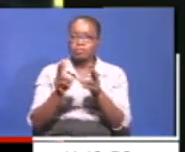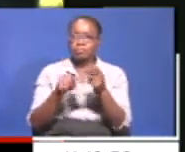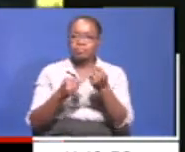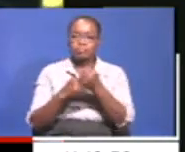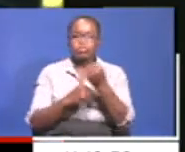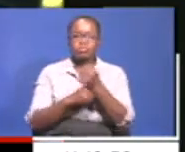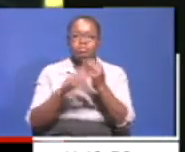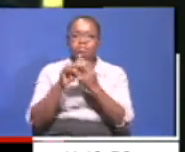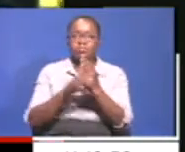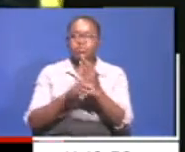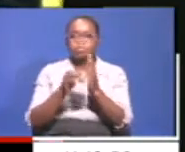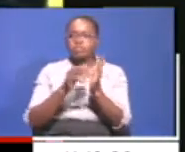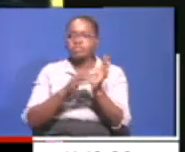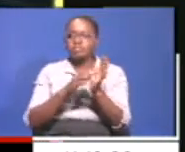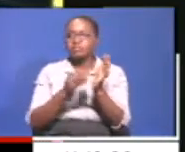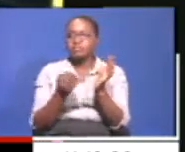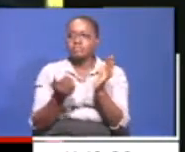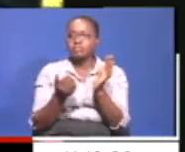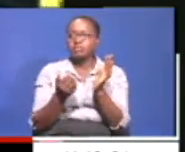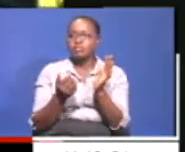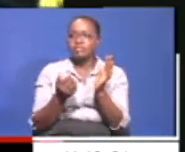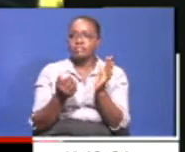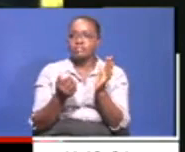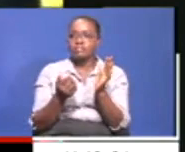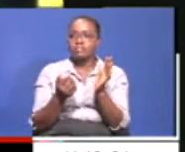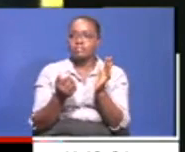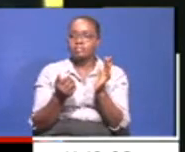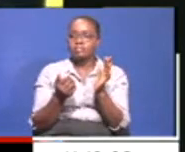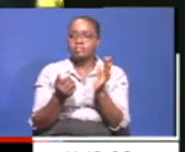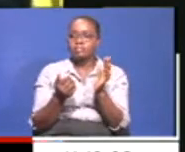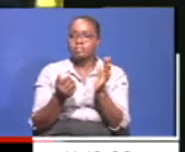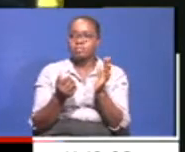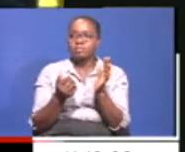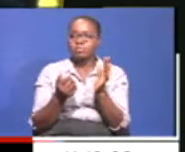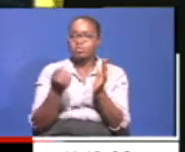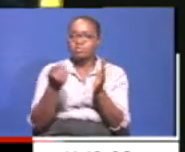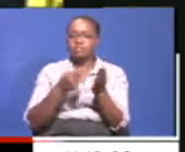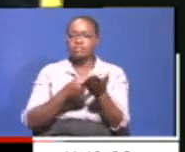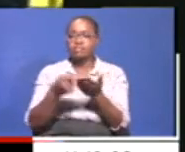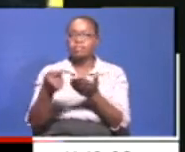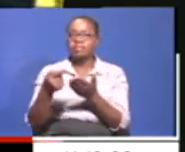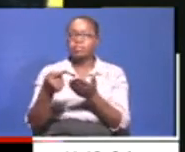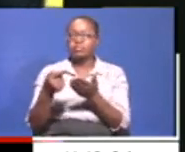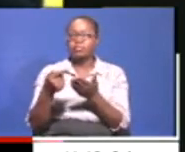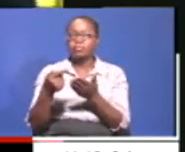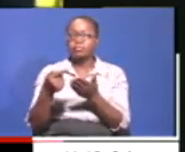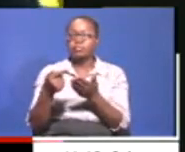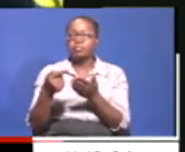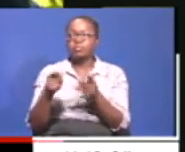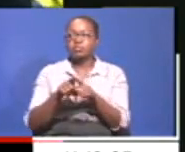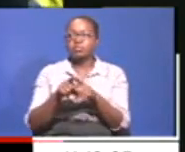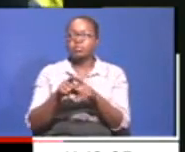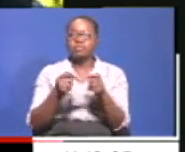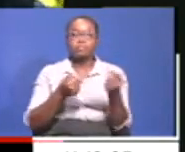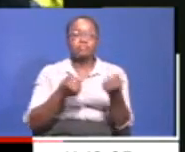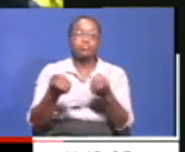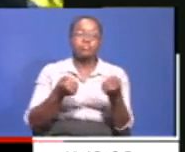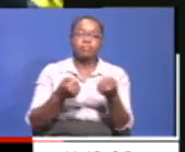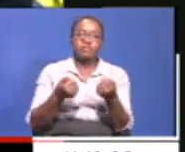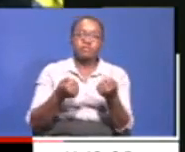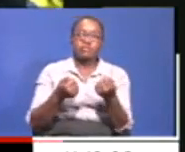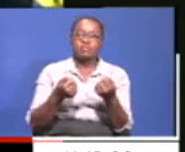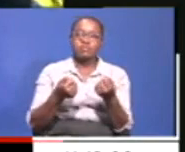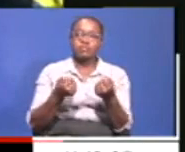because even the Machakos one, the Rally Cross, which is coming up in a few weeks' time, I'll be in the driving seat, because it's